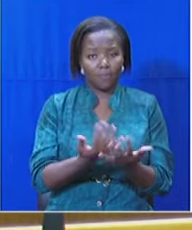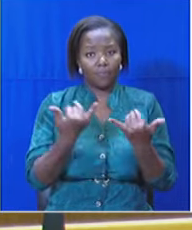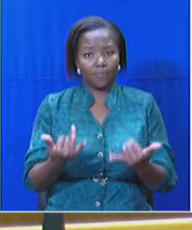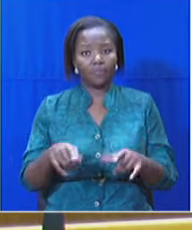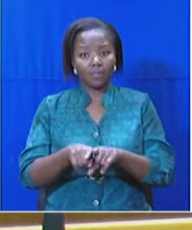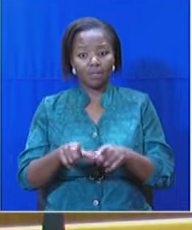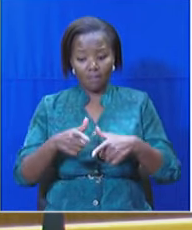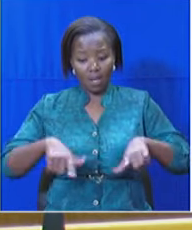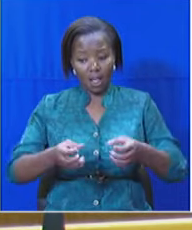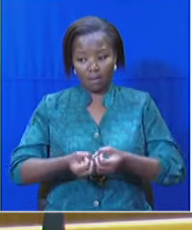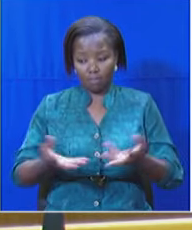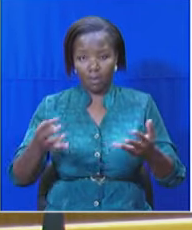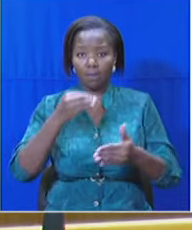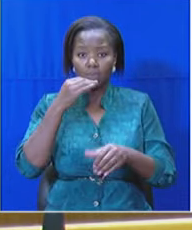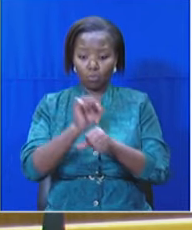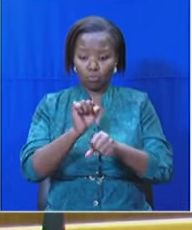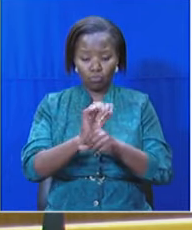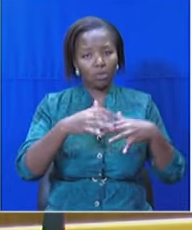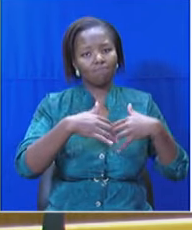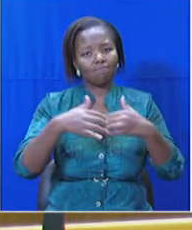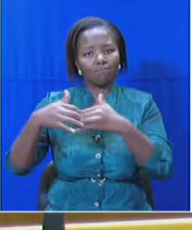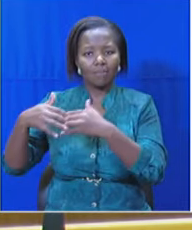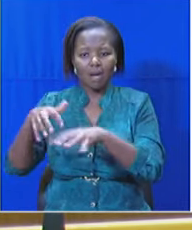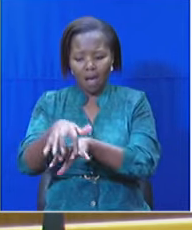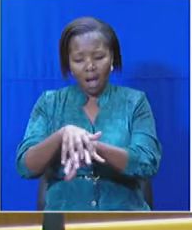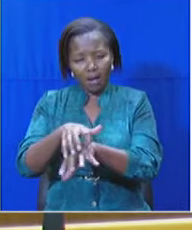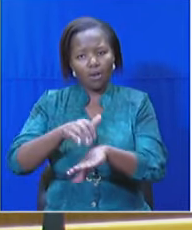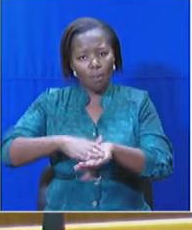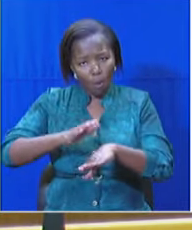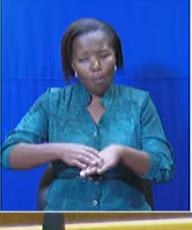reform, job creation, and increasing agricultural